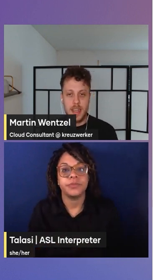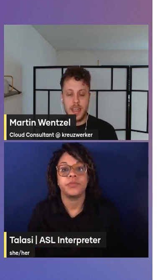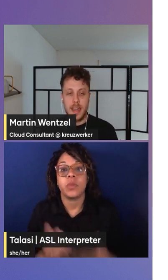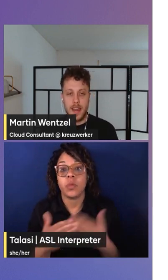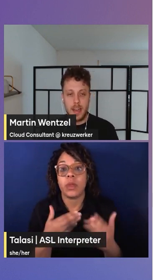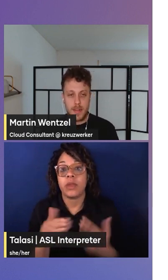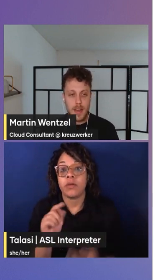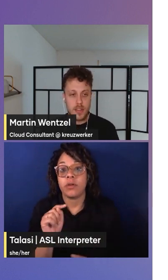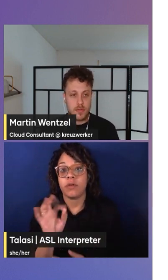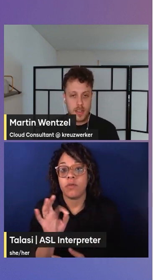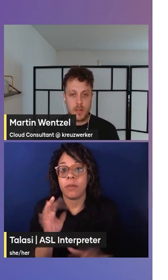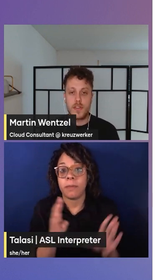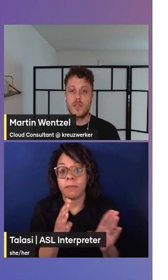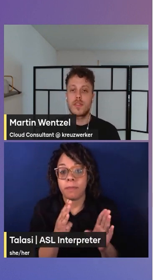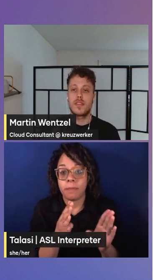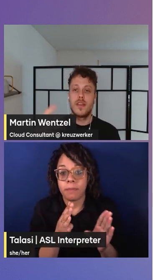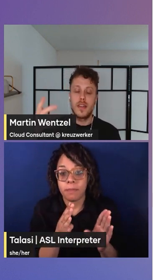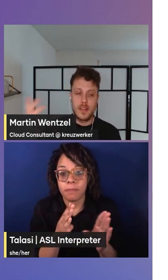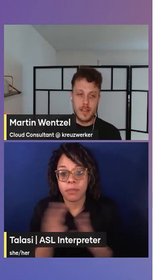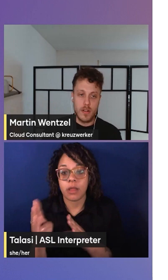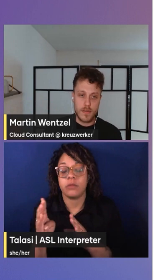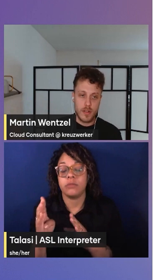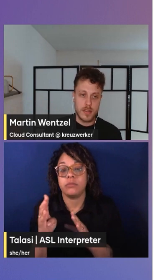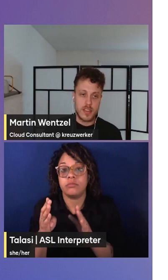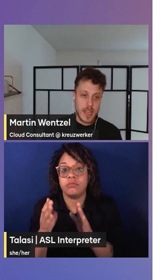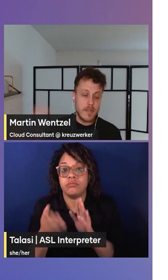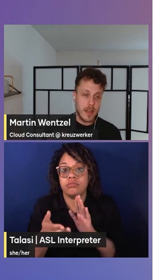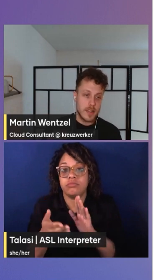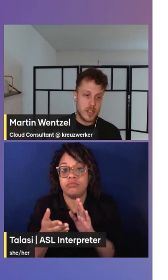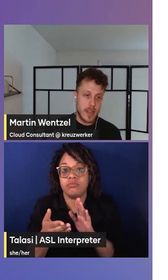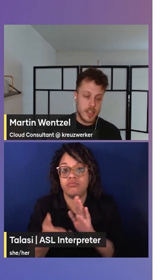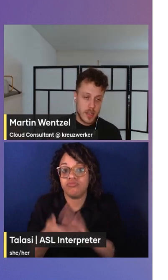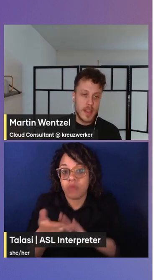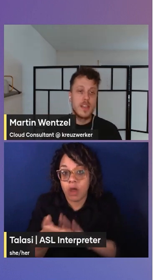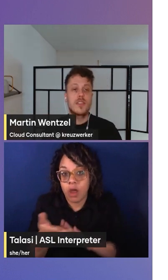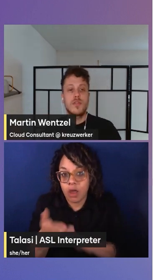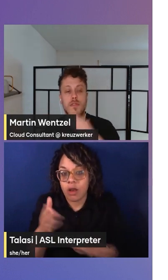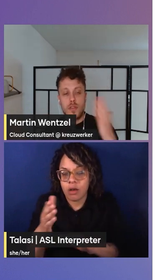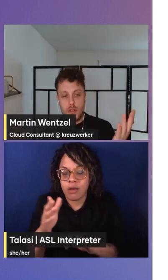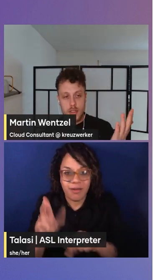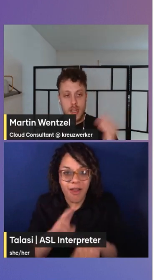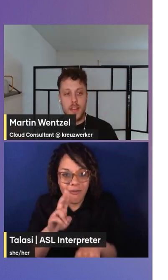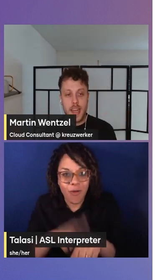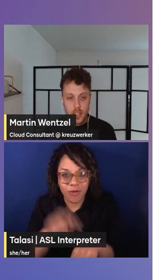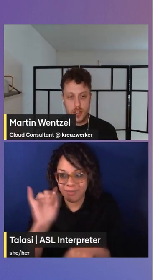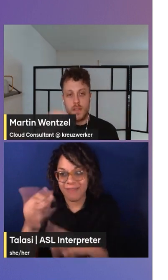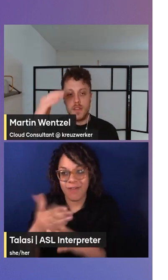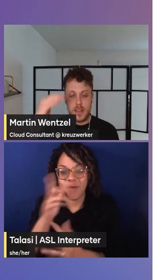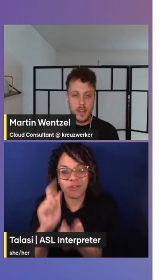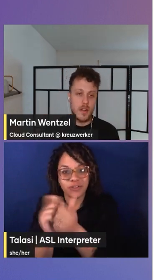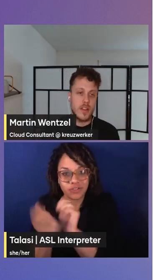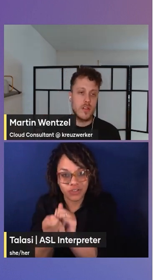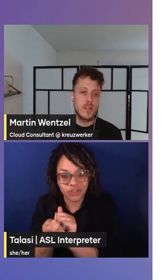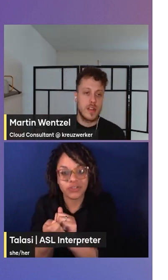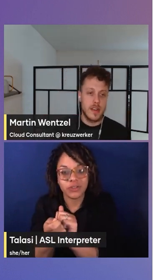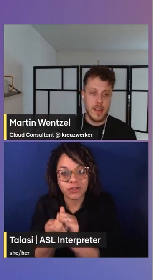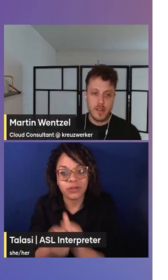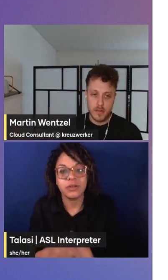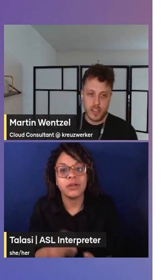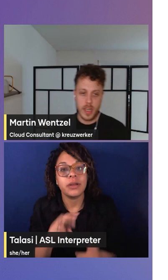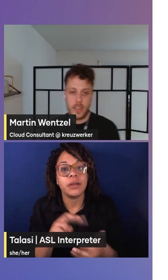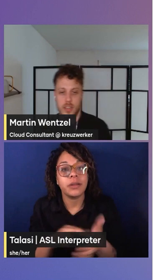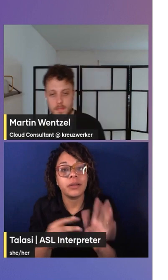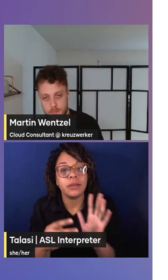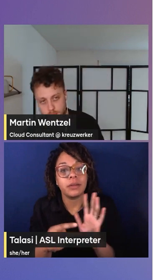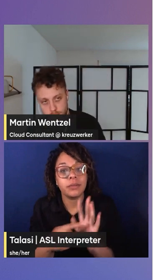plan and a file was run, of course, the state files change. So of course, the hash of the whole